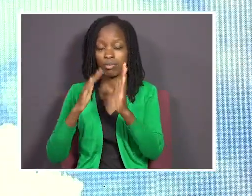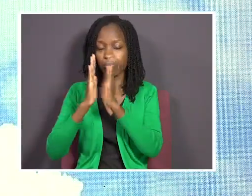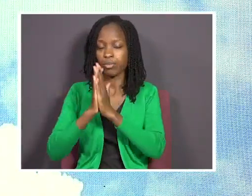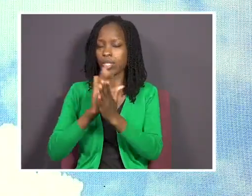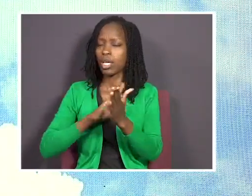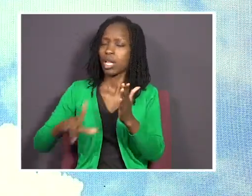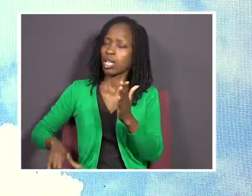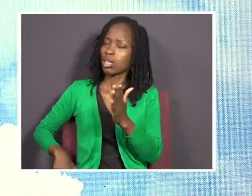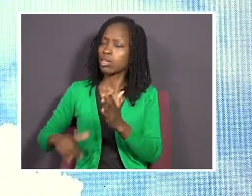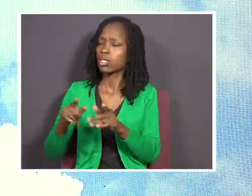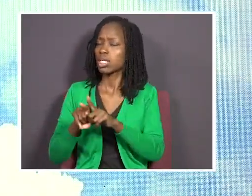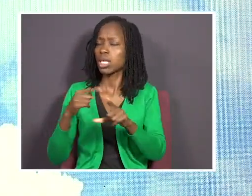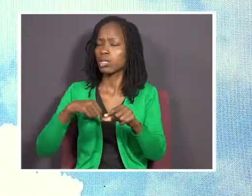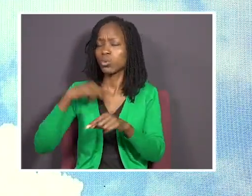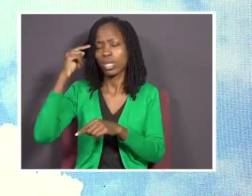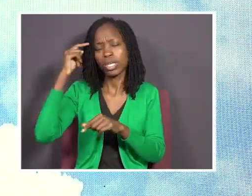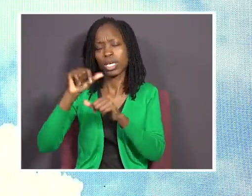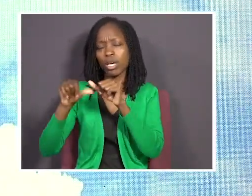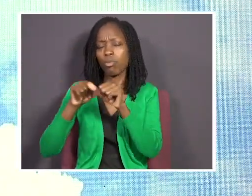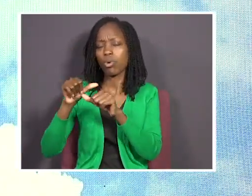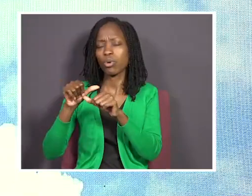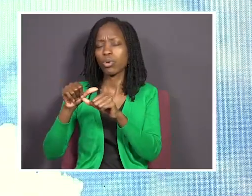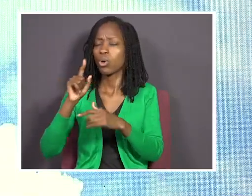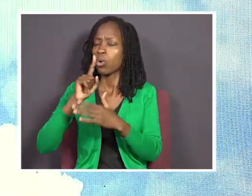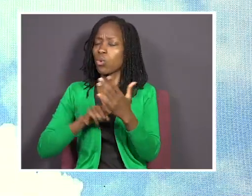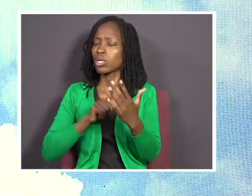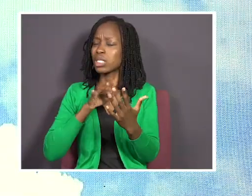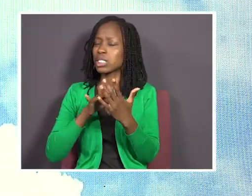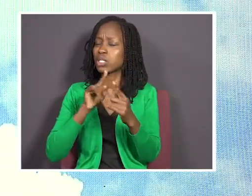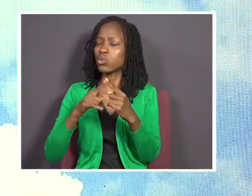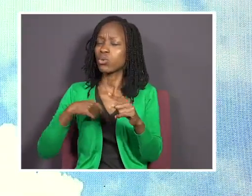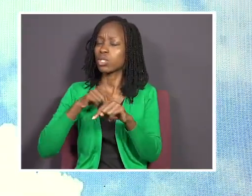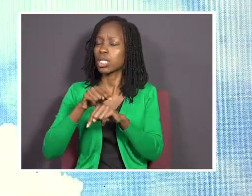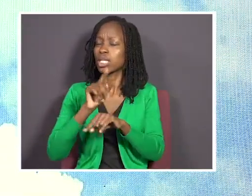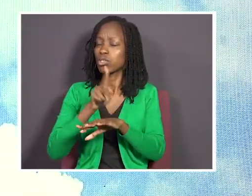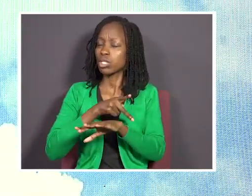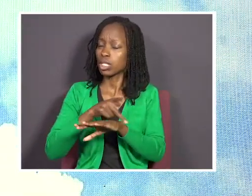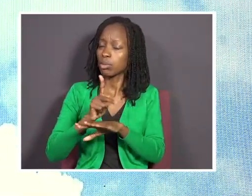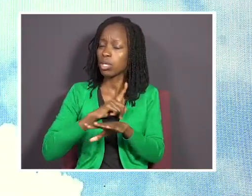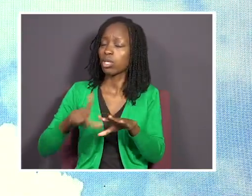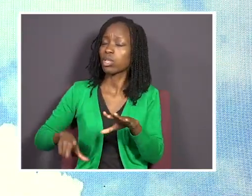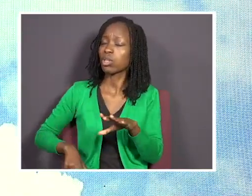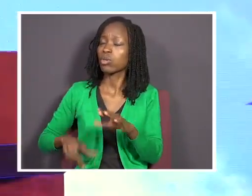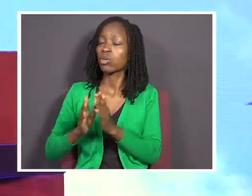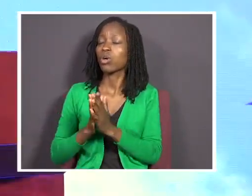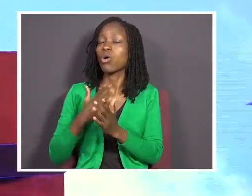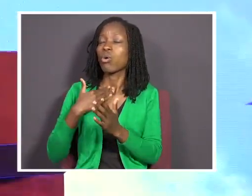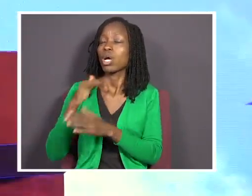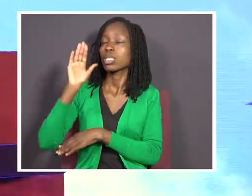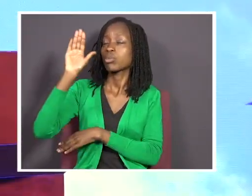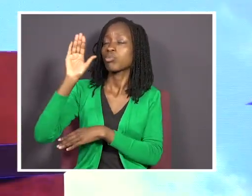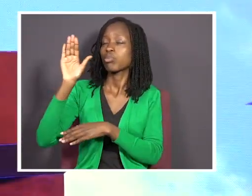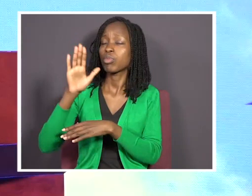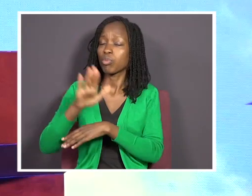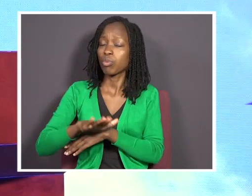our God, as we think about what is recorded for us in this psalm, I ask that your presence will be